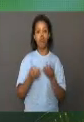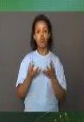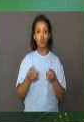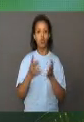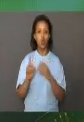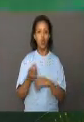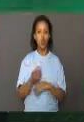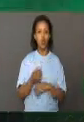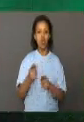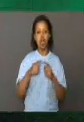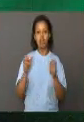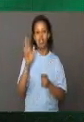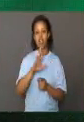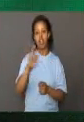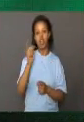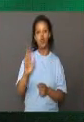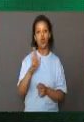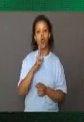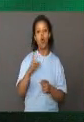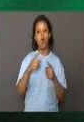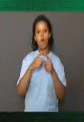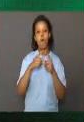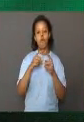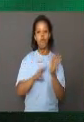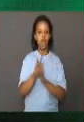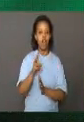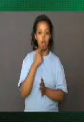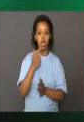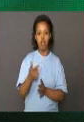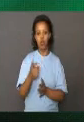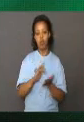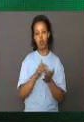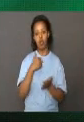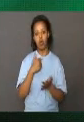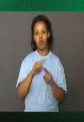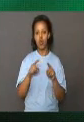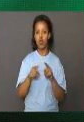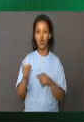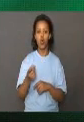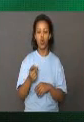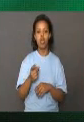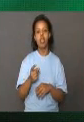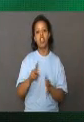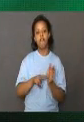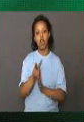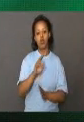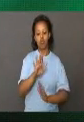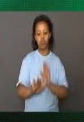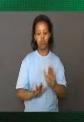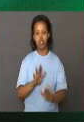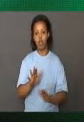antiretroviral drugs that act specifically to target different stages in the reproduction